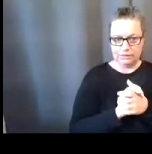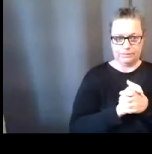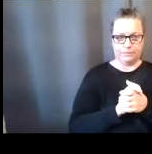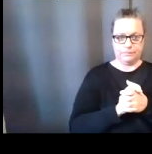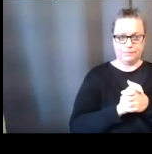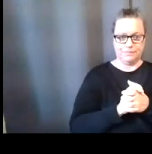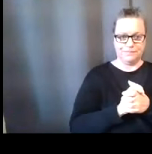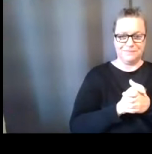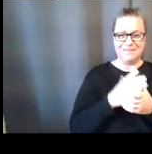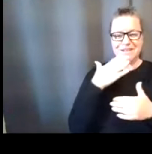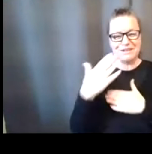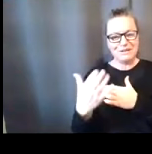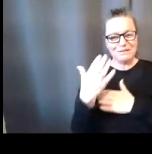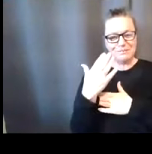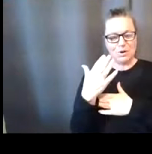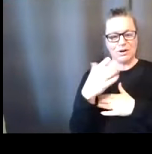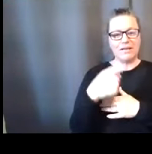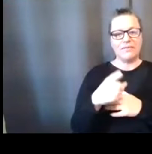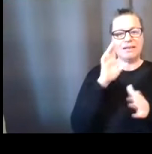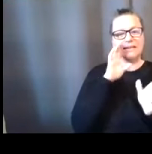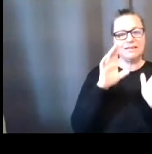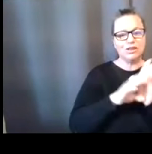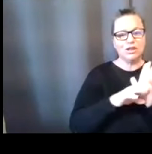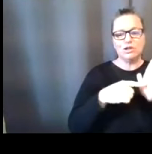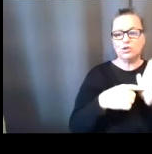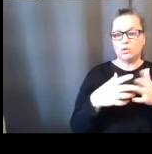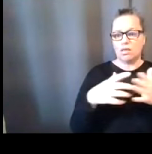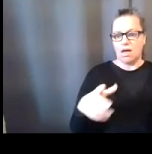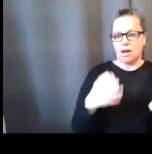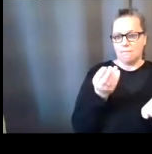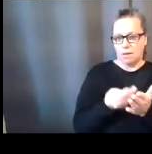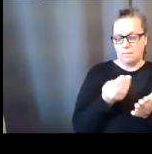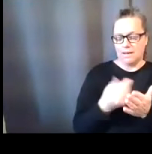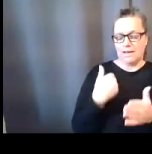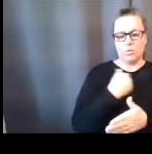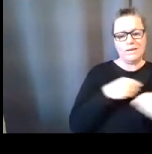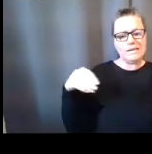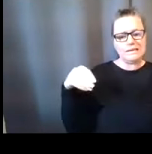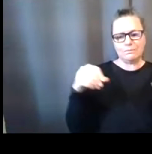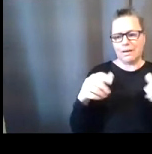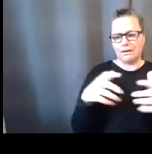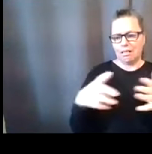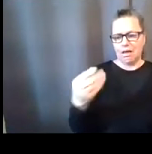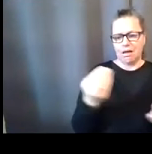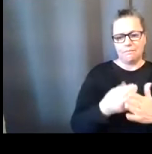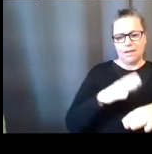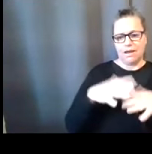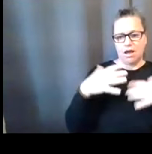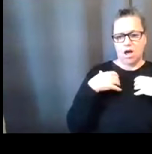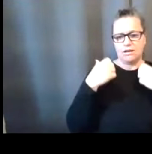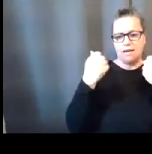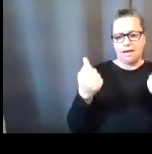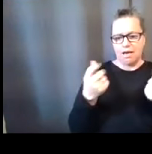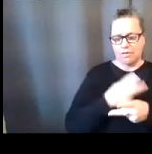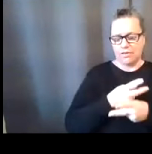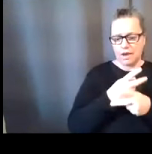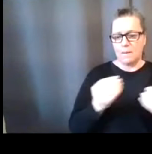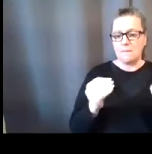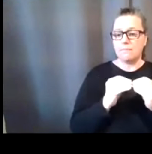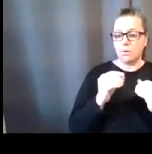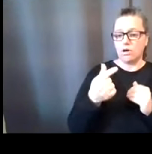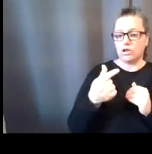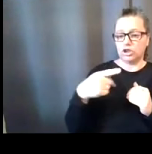So, good morning. This slide shows a lot about money, and we spend a lot of money on healthcare, more GDP than many other countries with